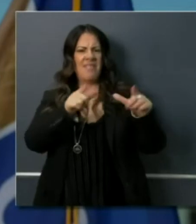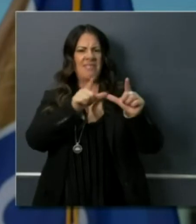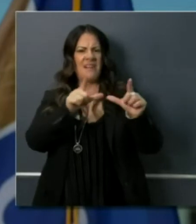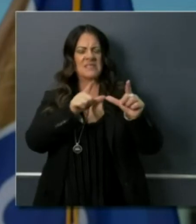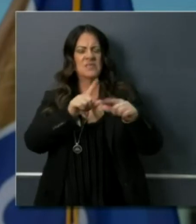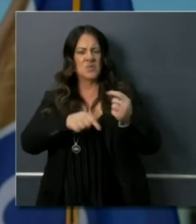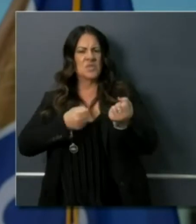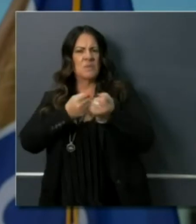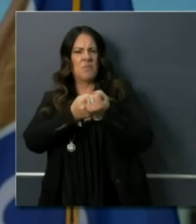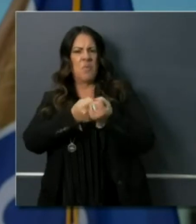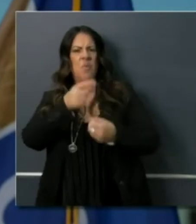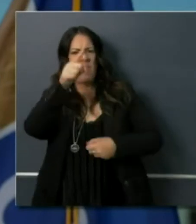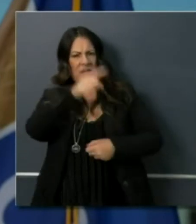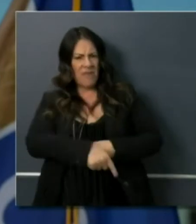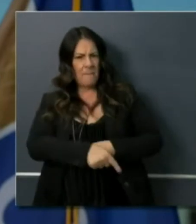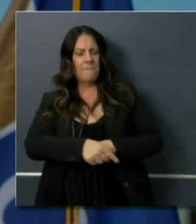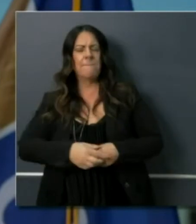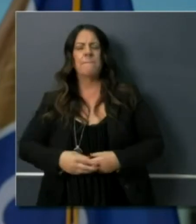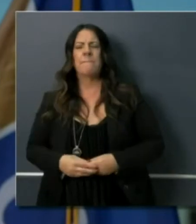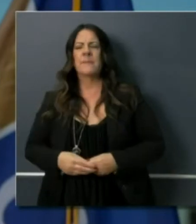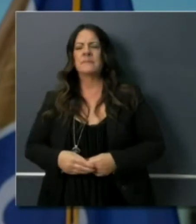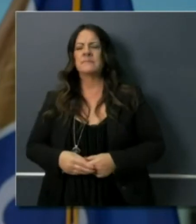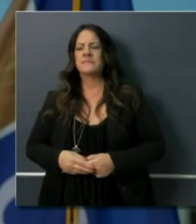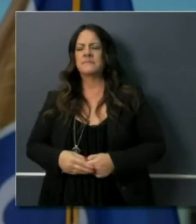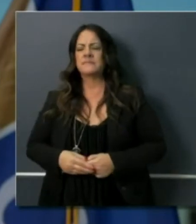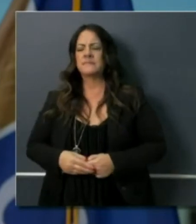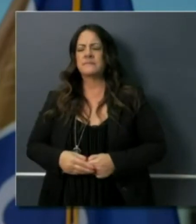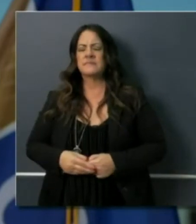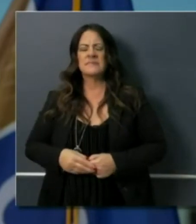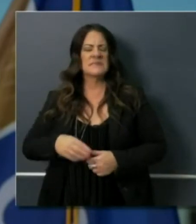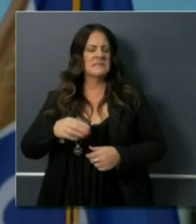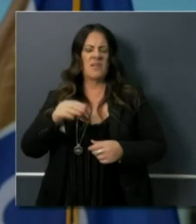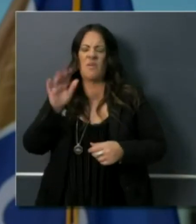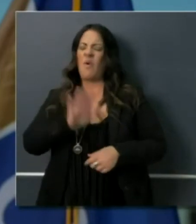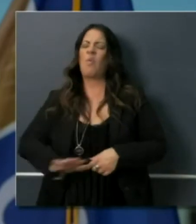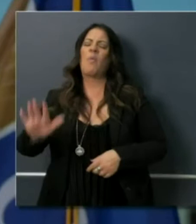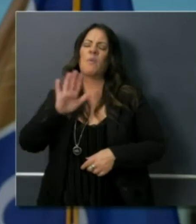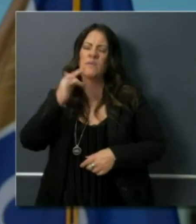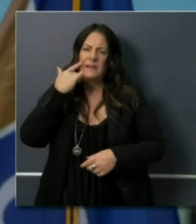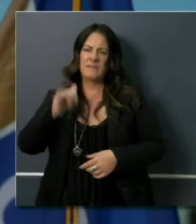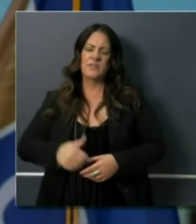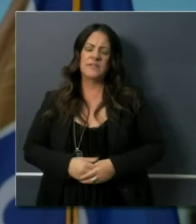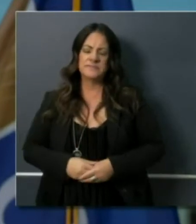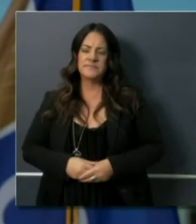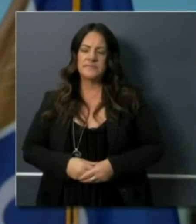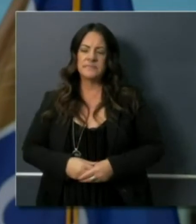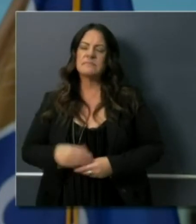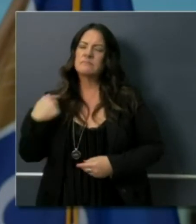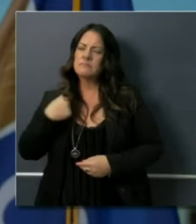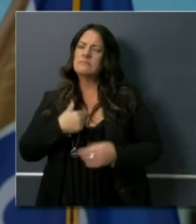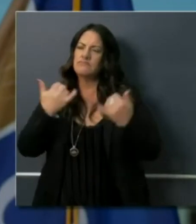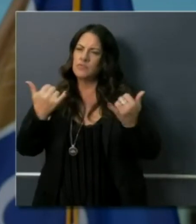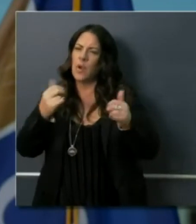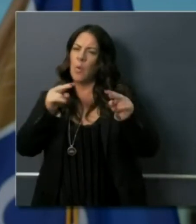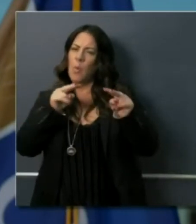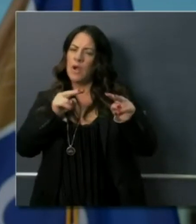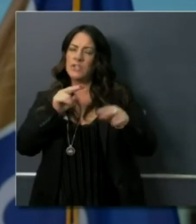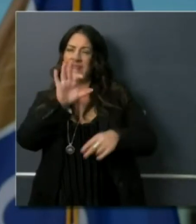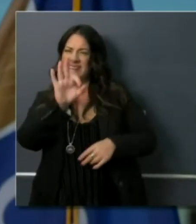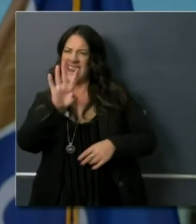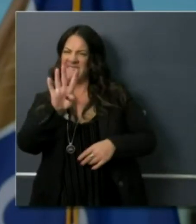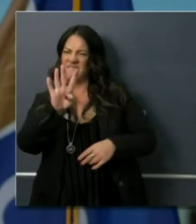that network that exists in every part of the state of California. We currently are monitoring